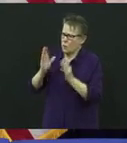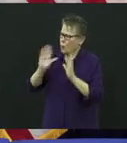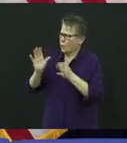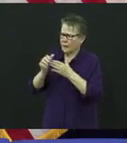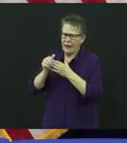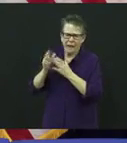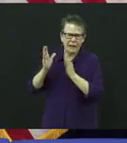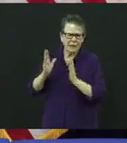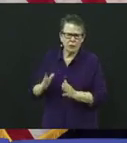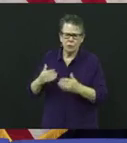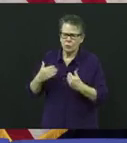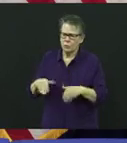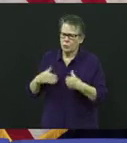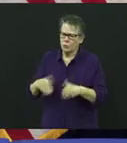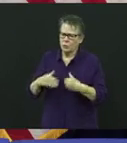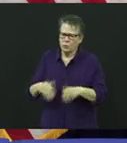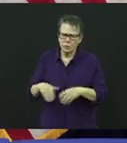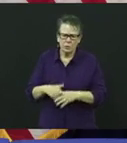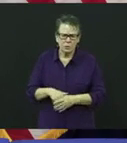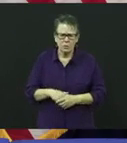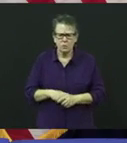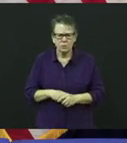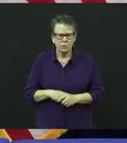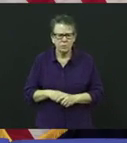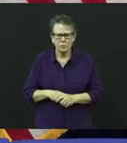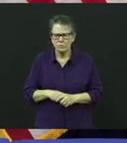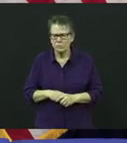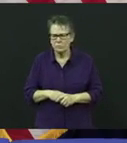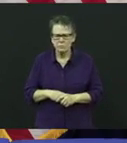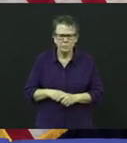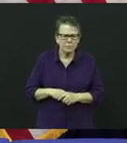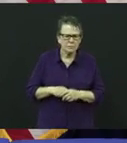go left to right, so we're going to give me a second, but you're on deck, sir.